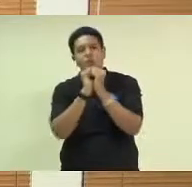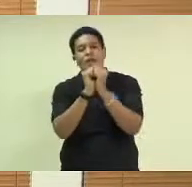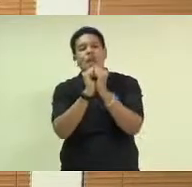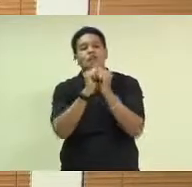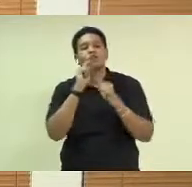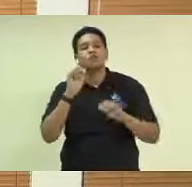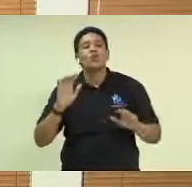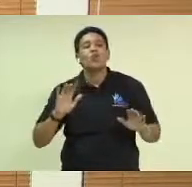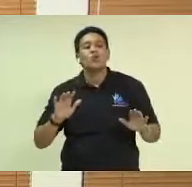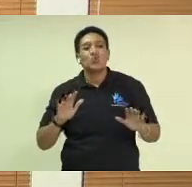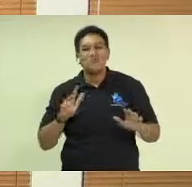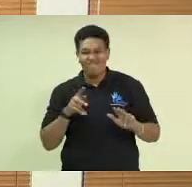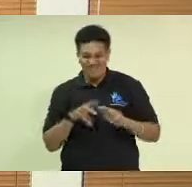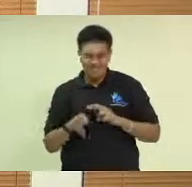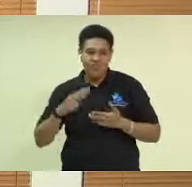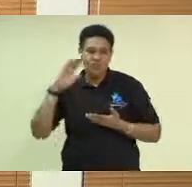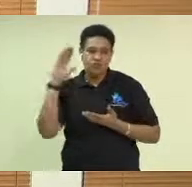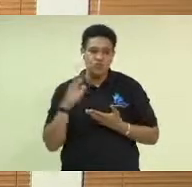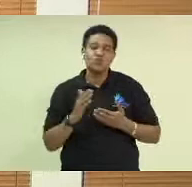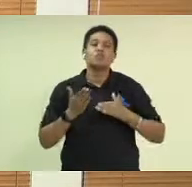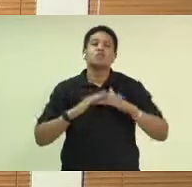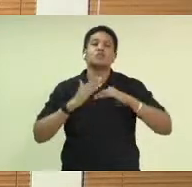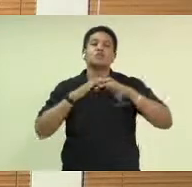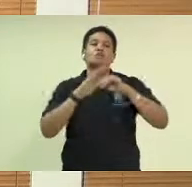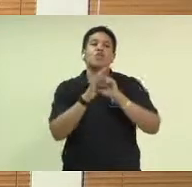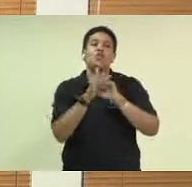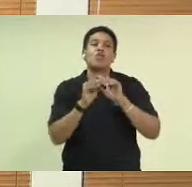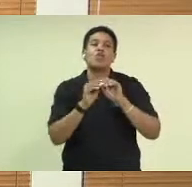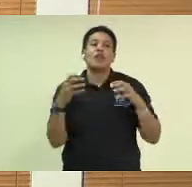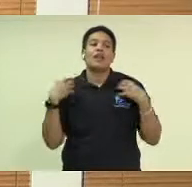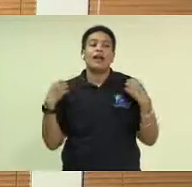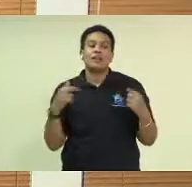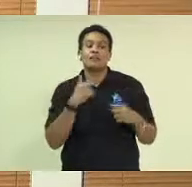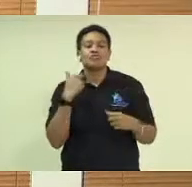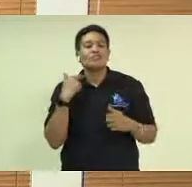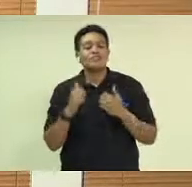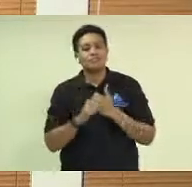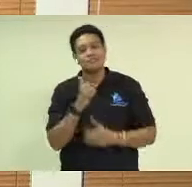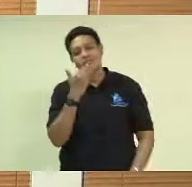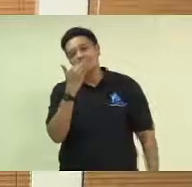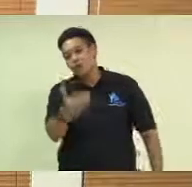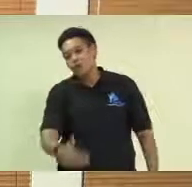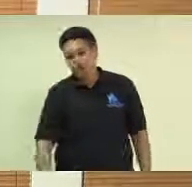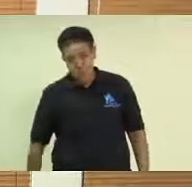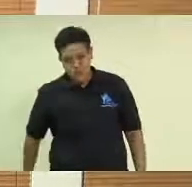push back this COVID health threat. Thank you very much.